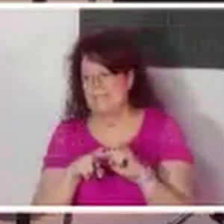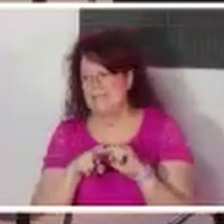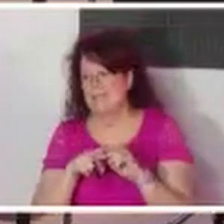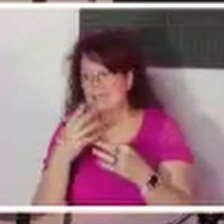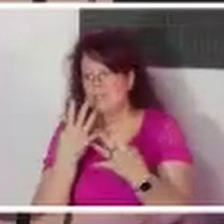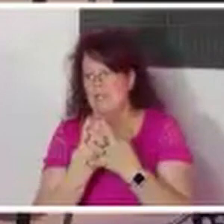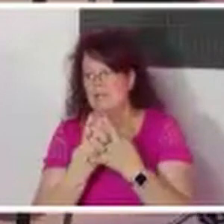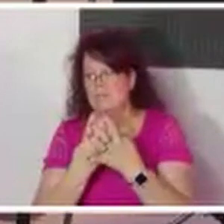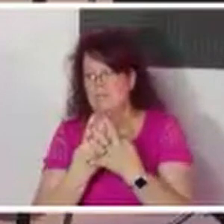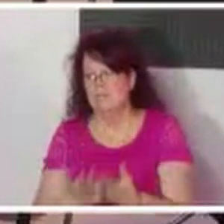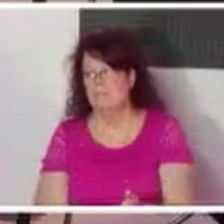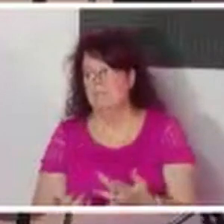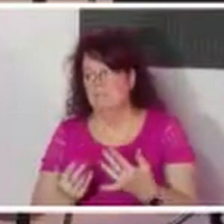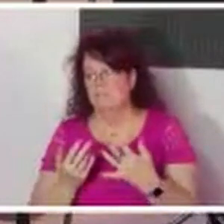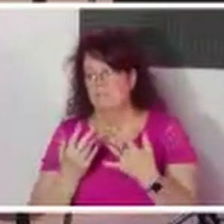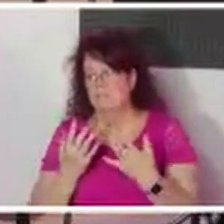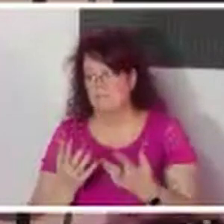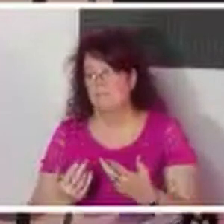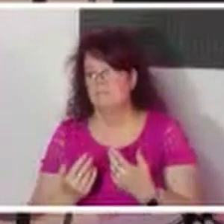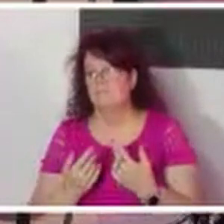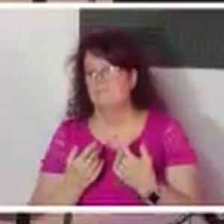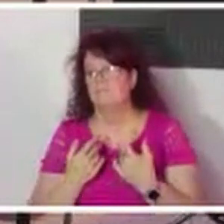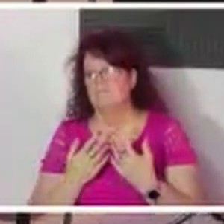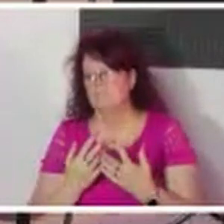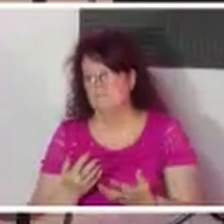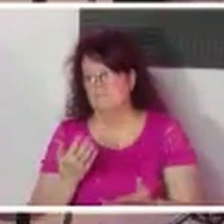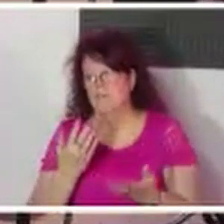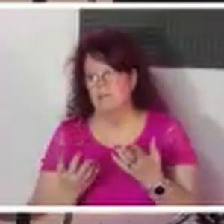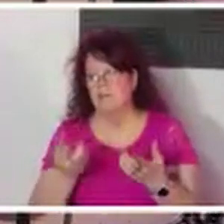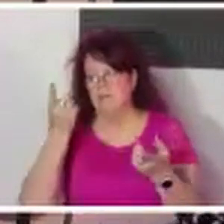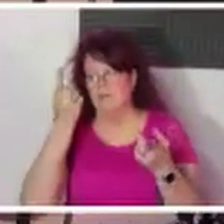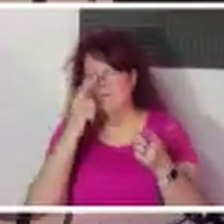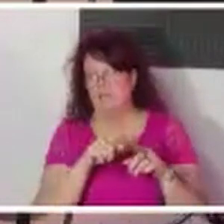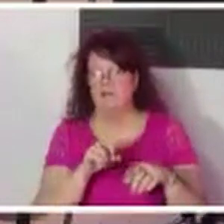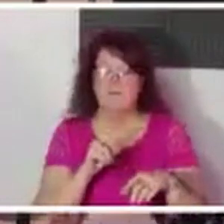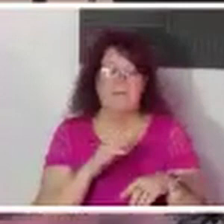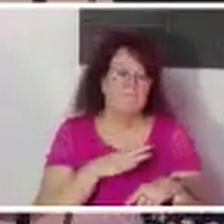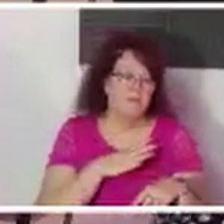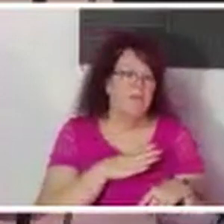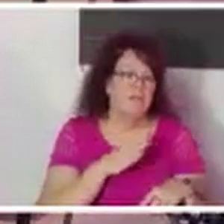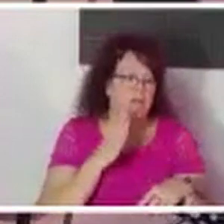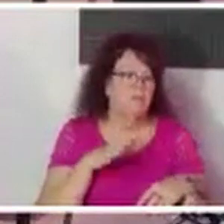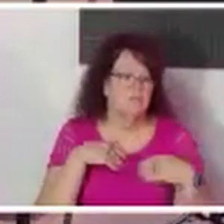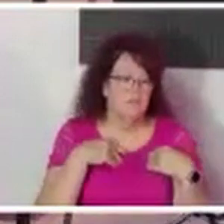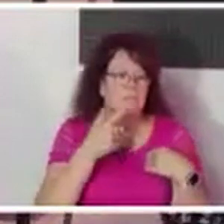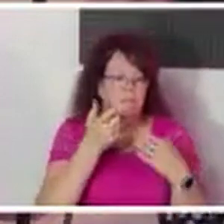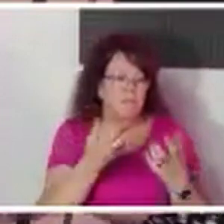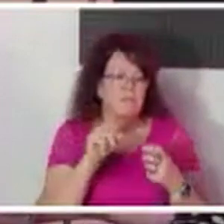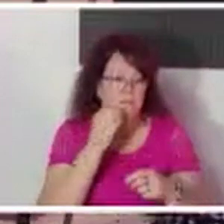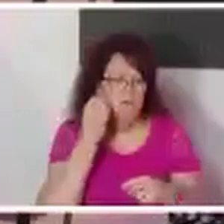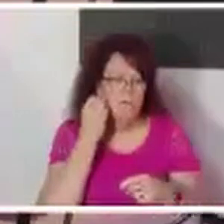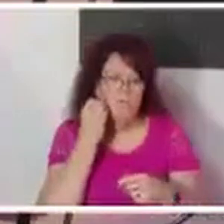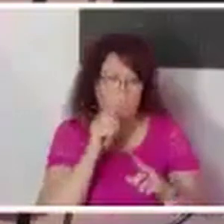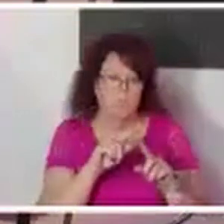indefinitely, waiting on court dates, more likely to take a plea deal, just as out of desperation to return home because you are